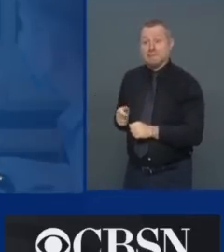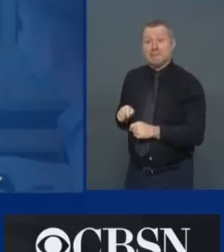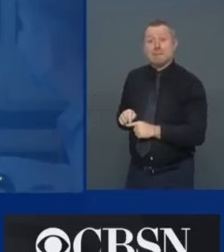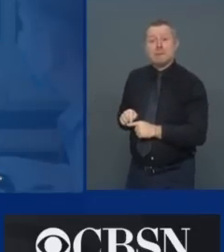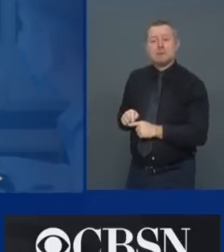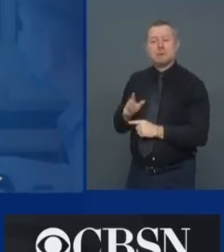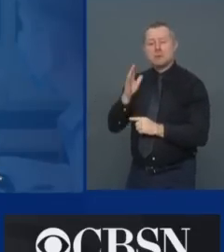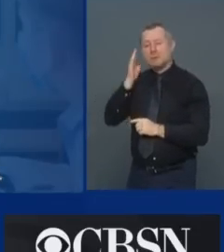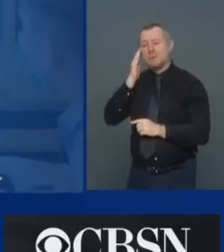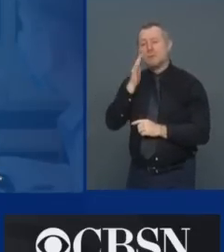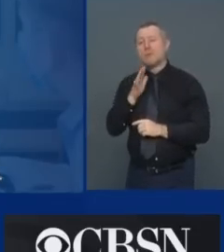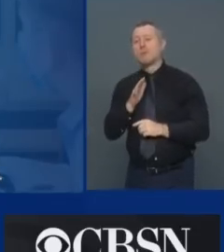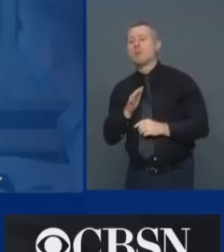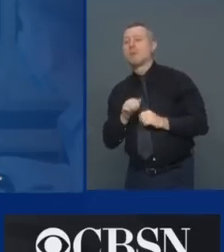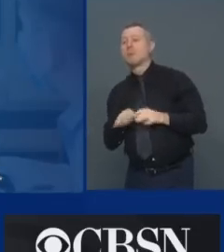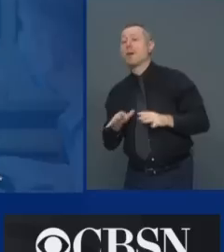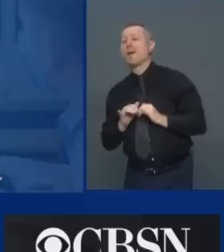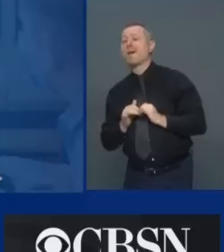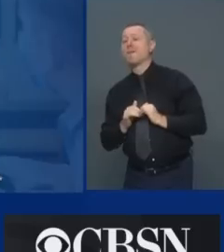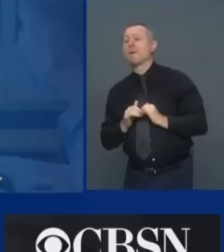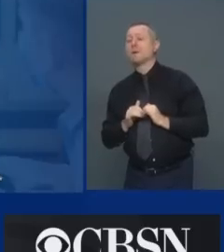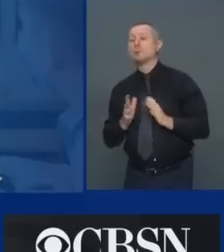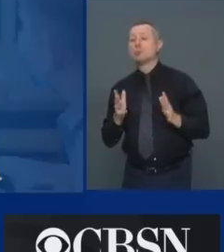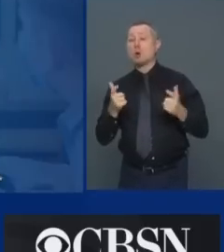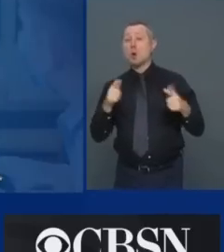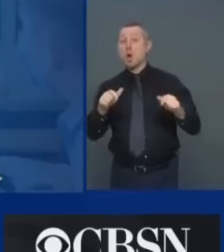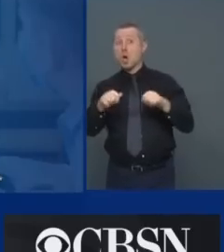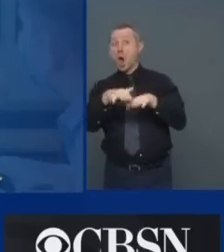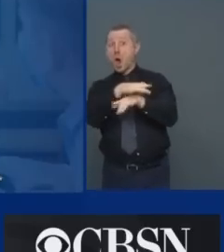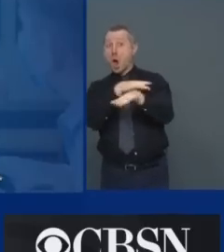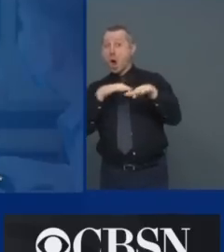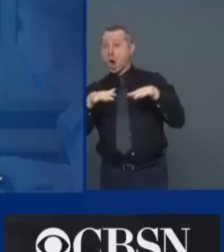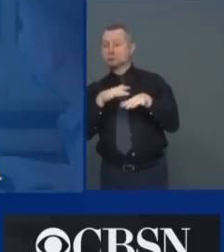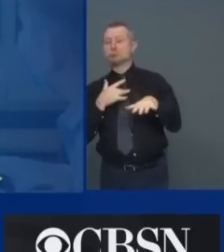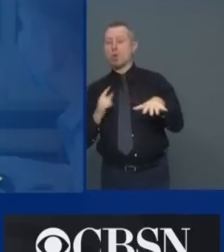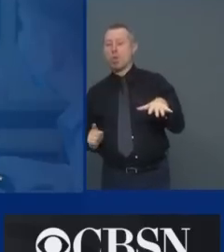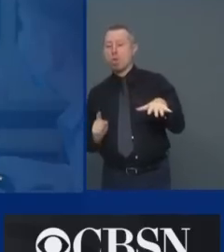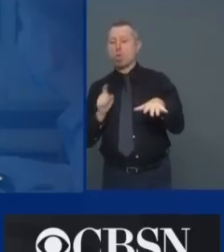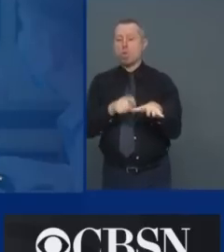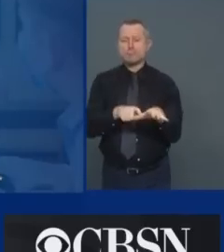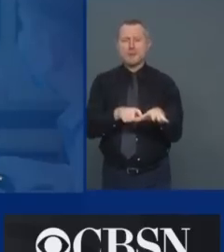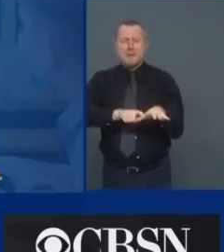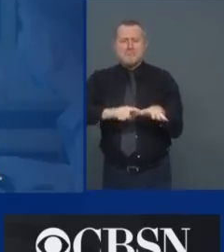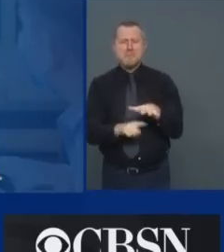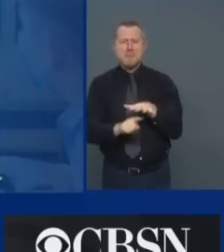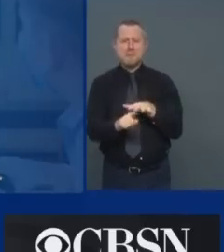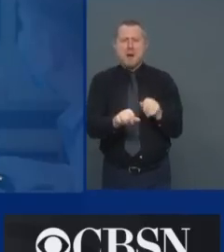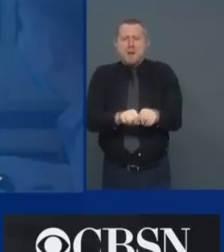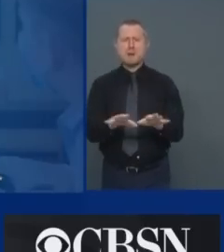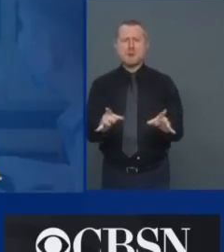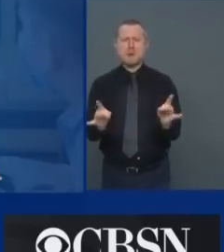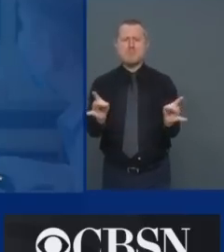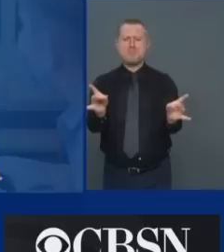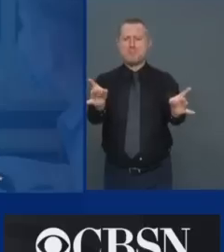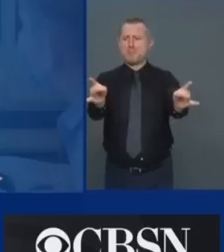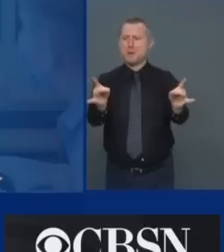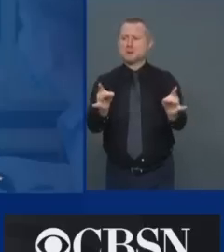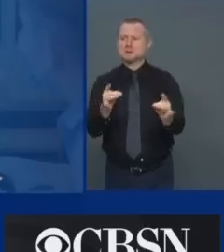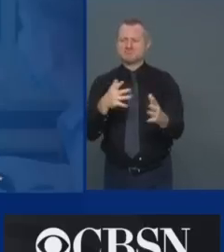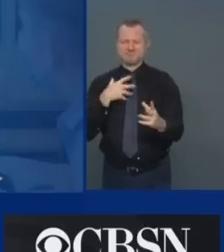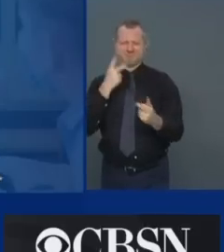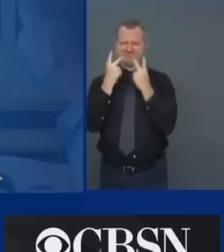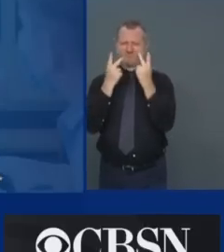travels in congregate settings by definition. We are seeing problems in colleges all across this nation and all across the